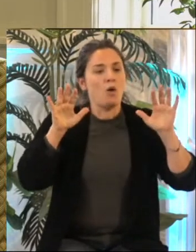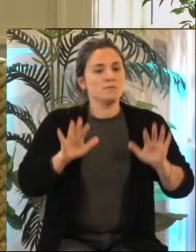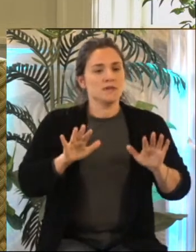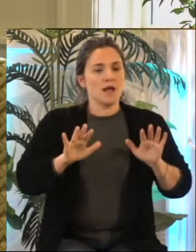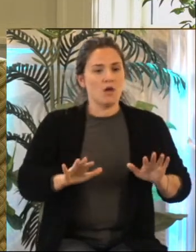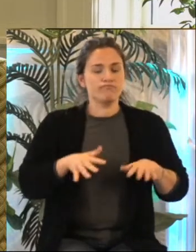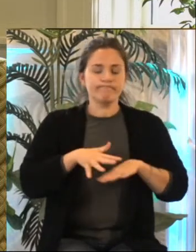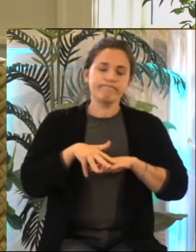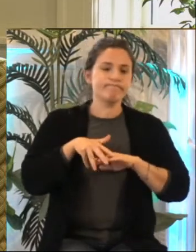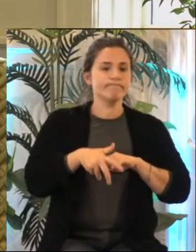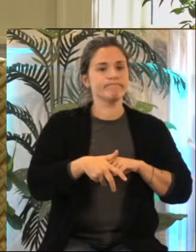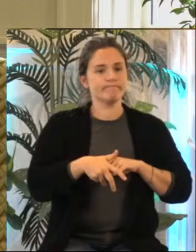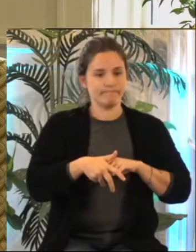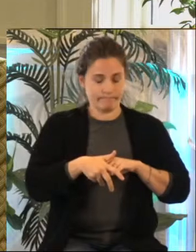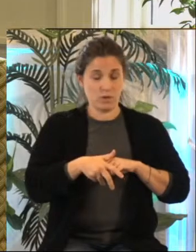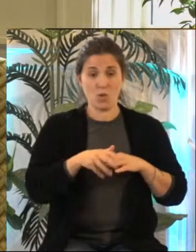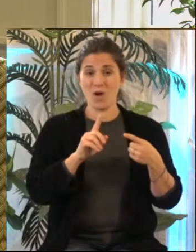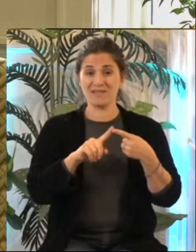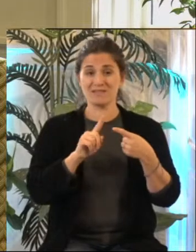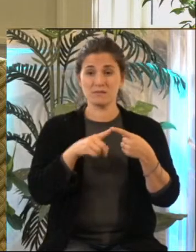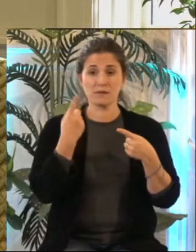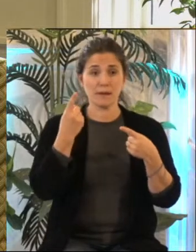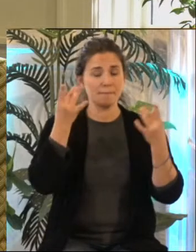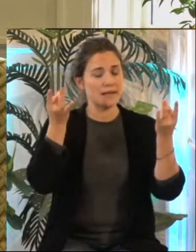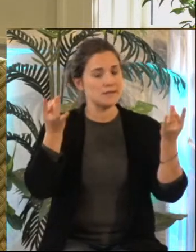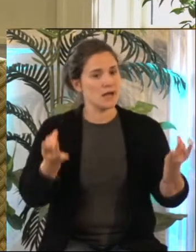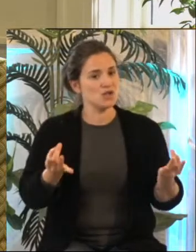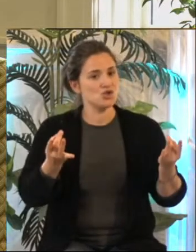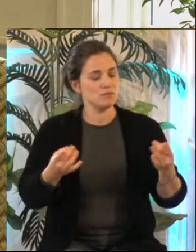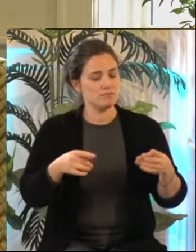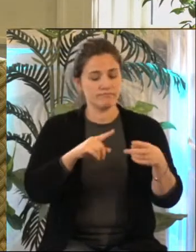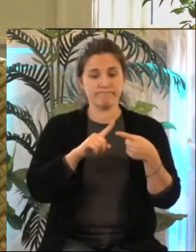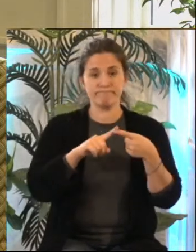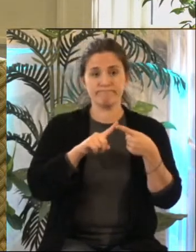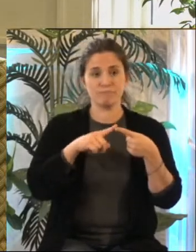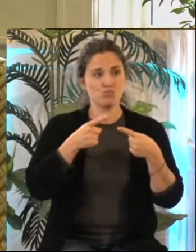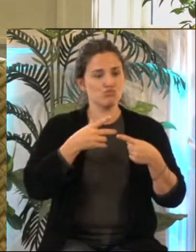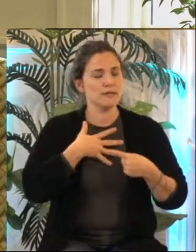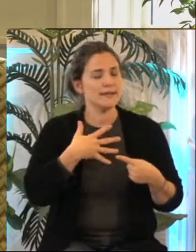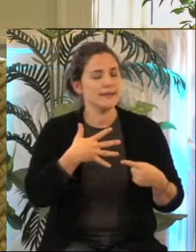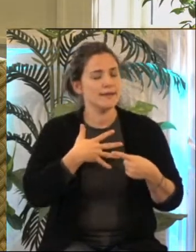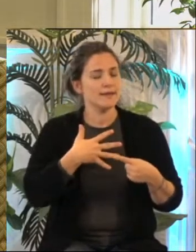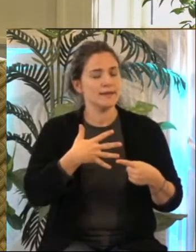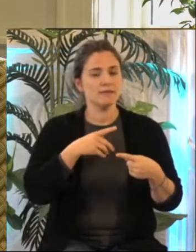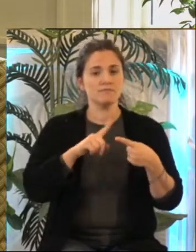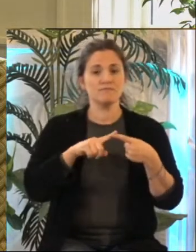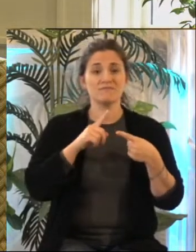Peaceful practices like meditation and breathing exercises. They include things like